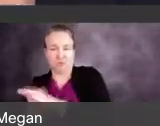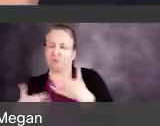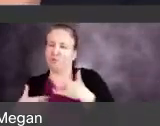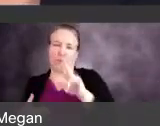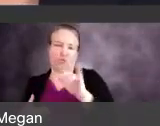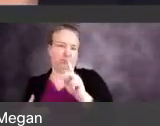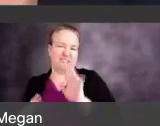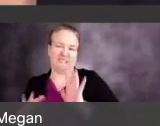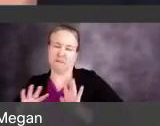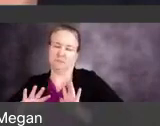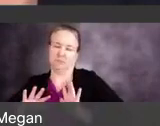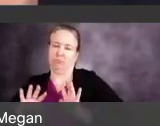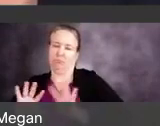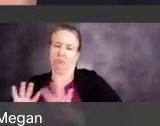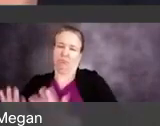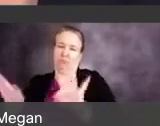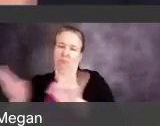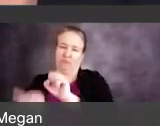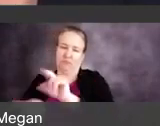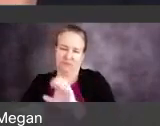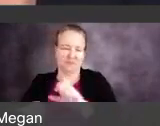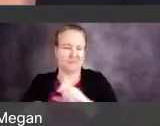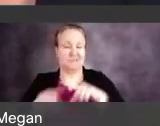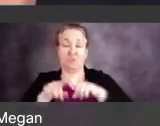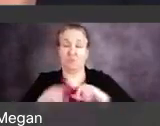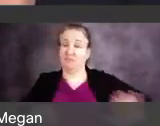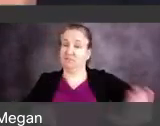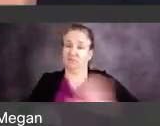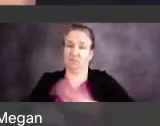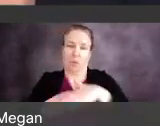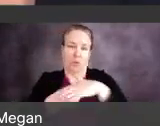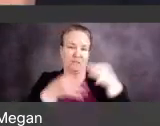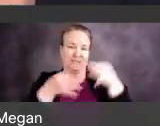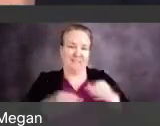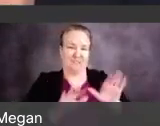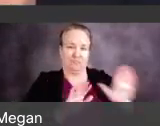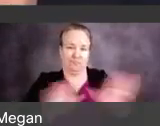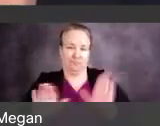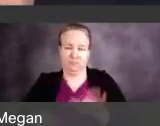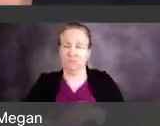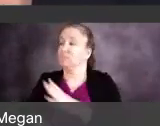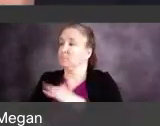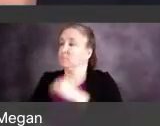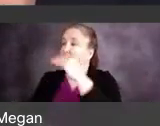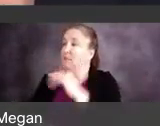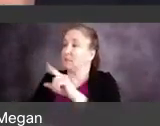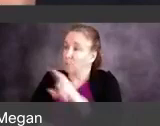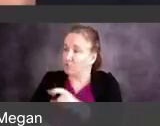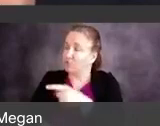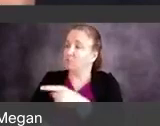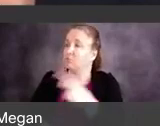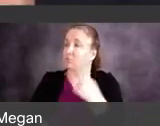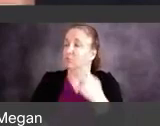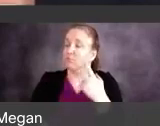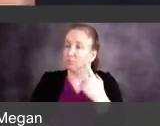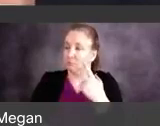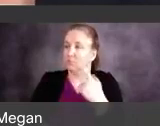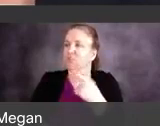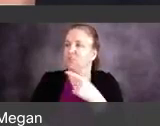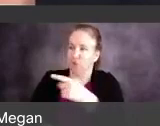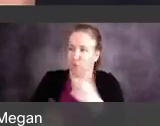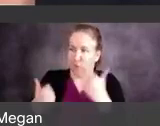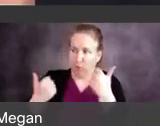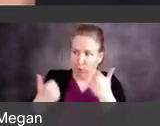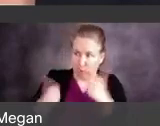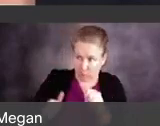it really is coming down to a local decision at this point. So that brings me to my next question. Are you seeing, since you tried to dedicate